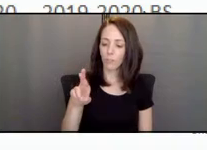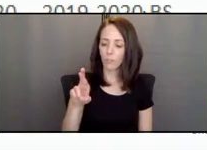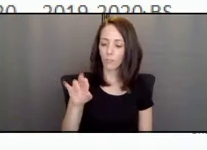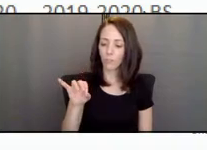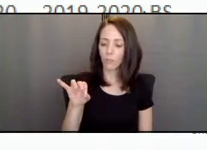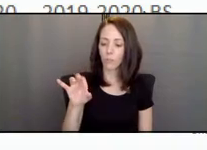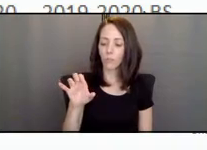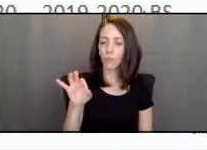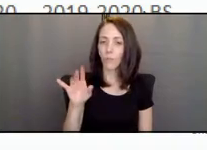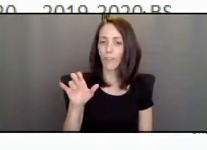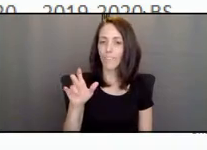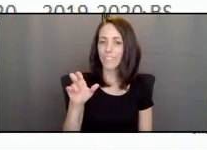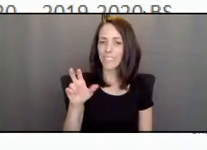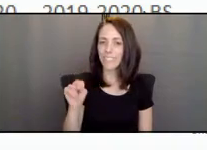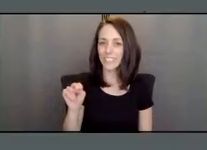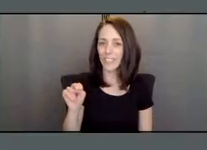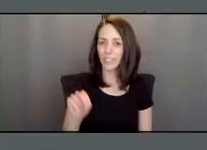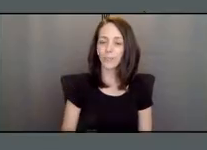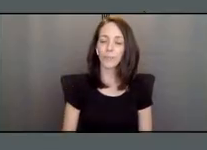Okay, next slide, please.